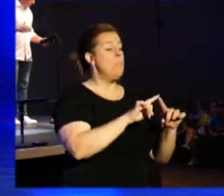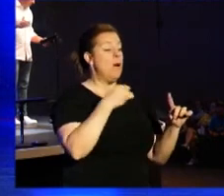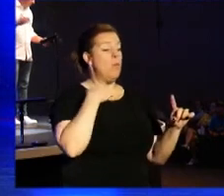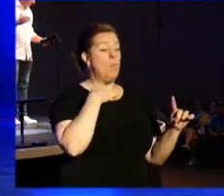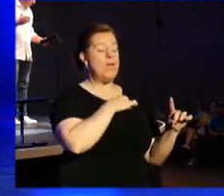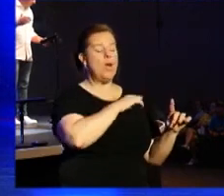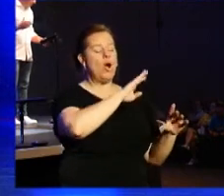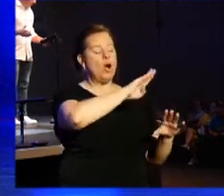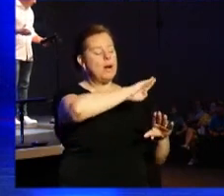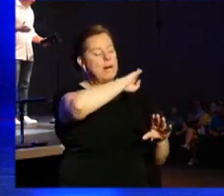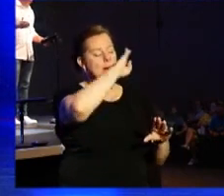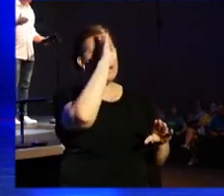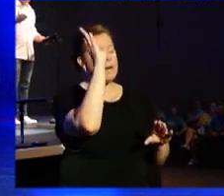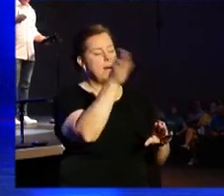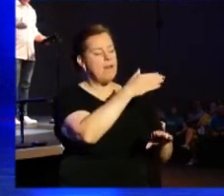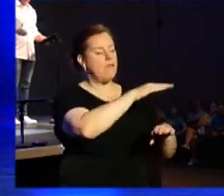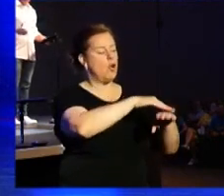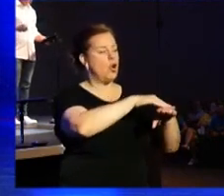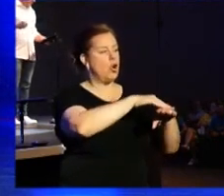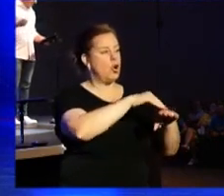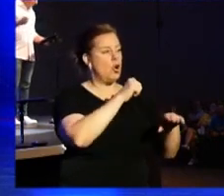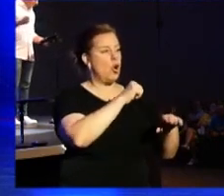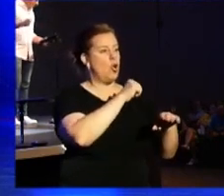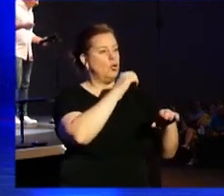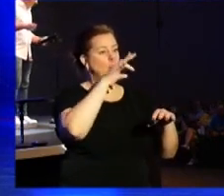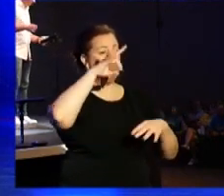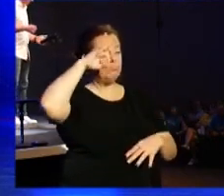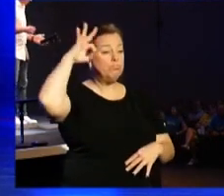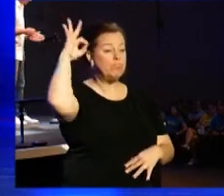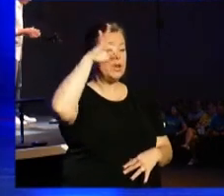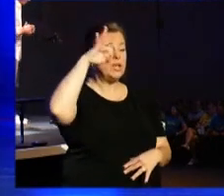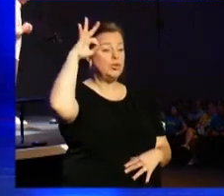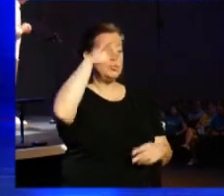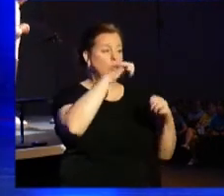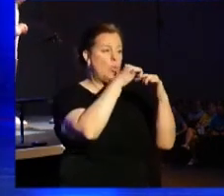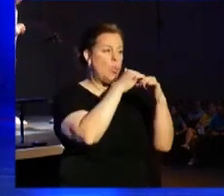it without kindness and love.